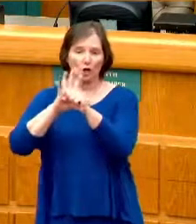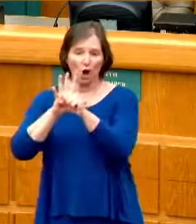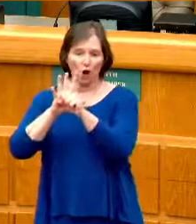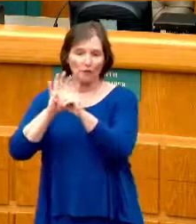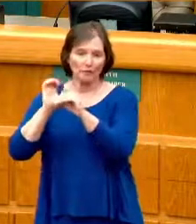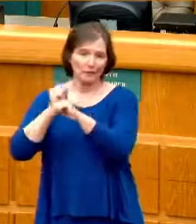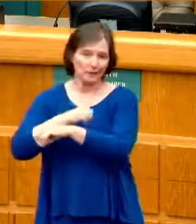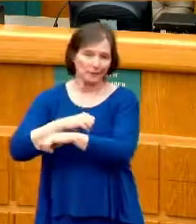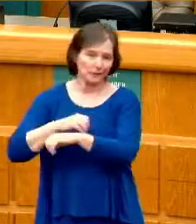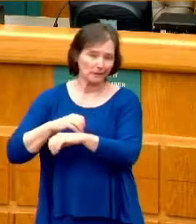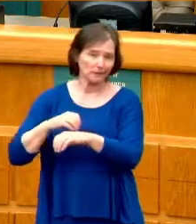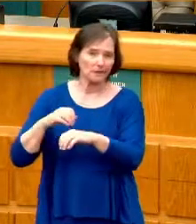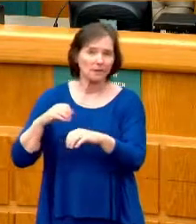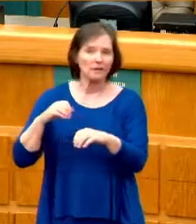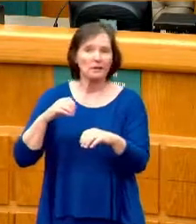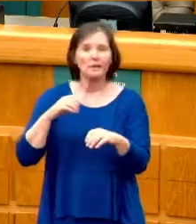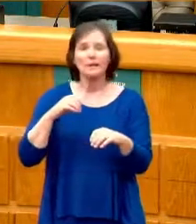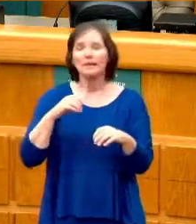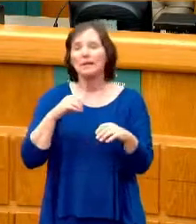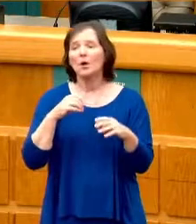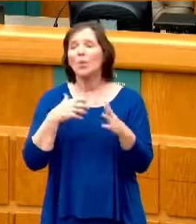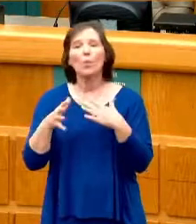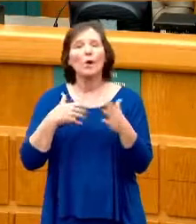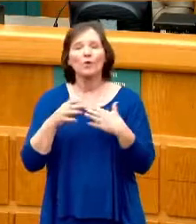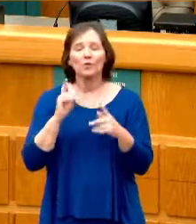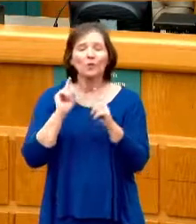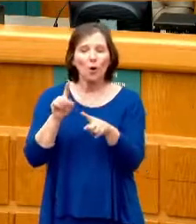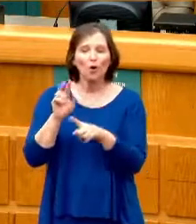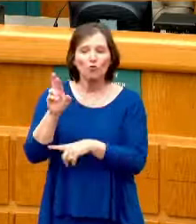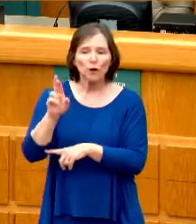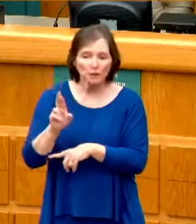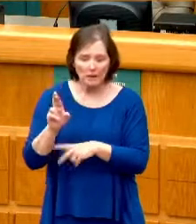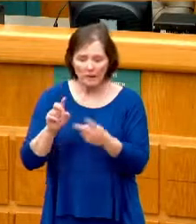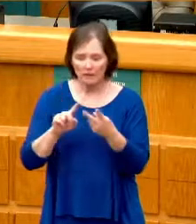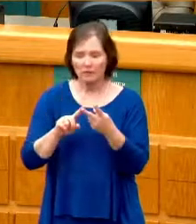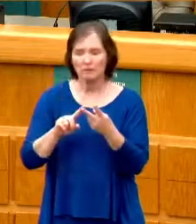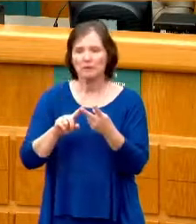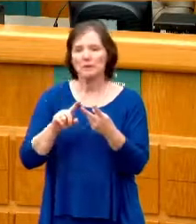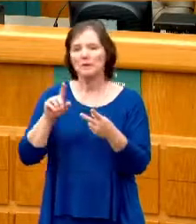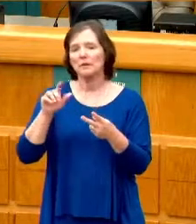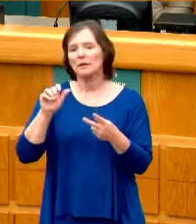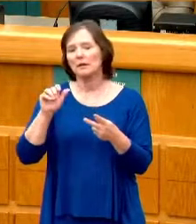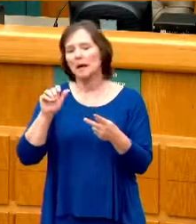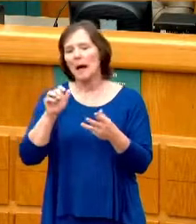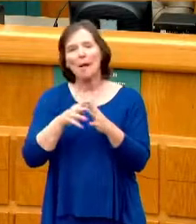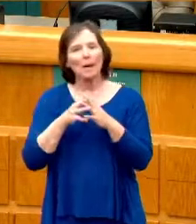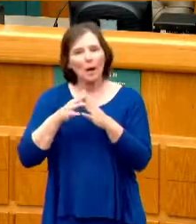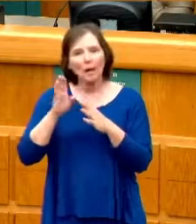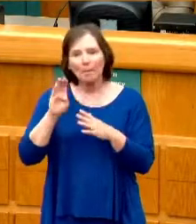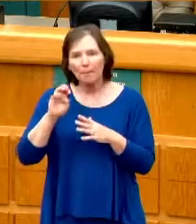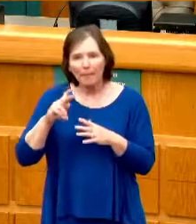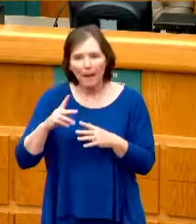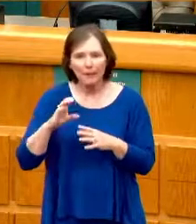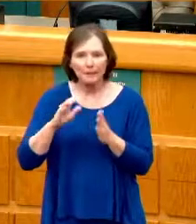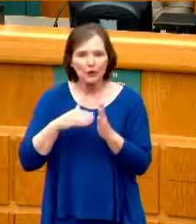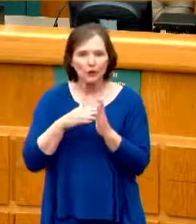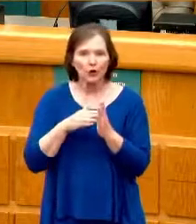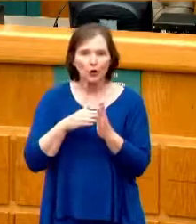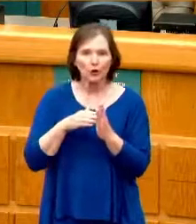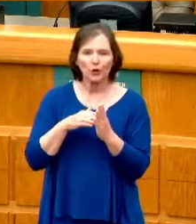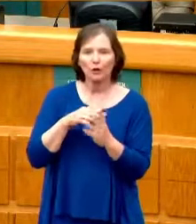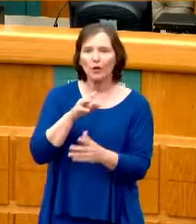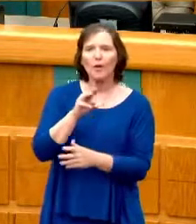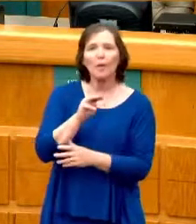your home, at the standing clinic at La Palmera, or your local pharmacy, there's no doubt that there